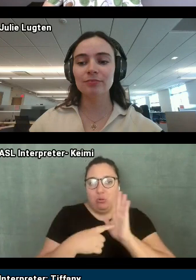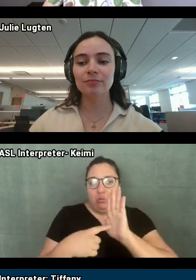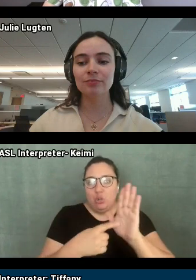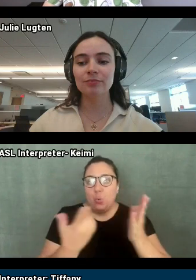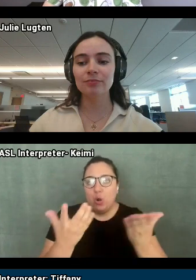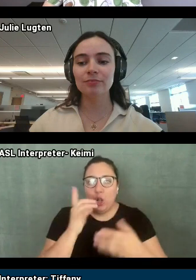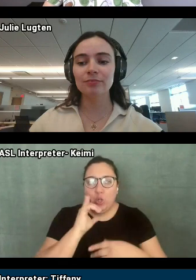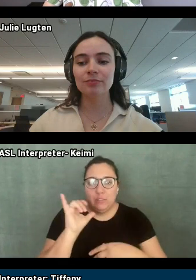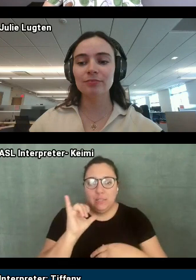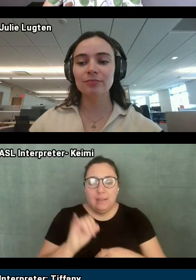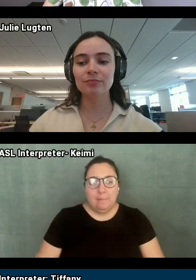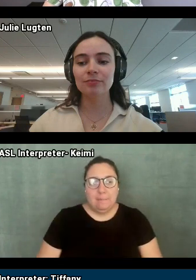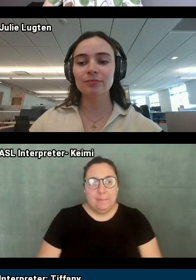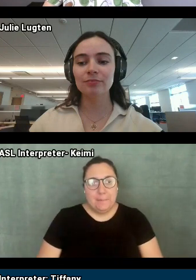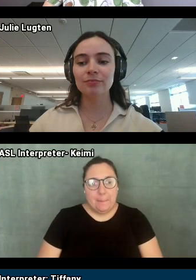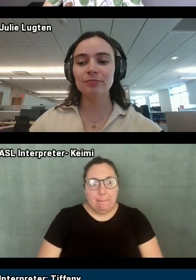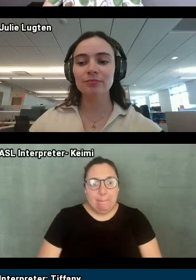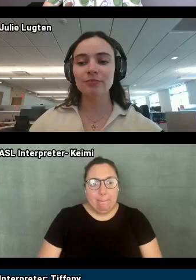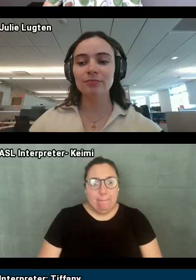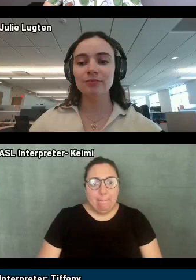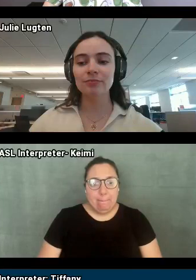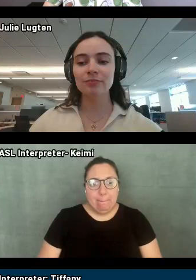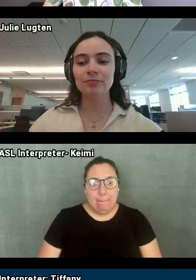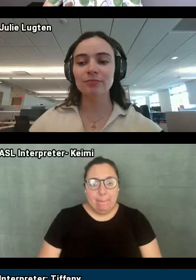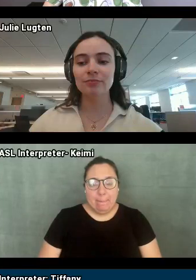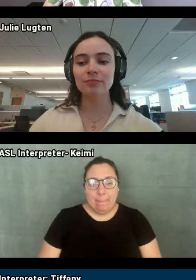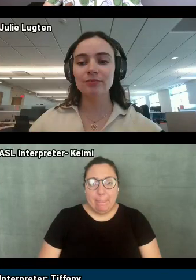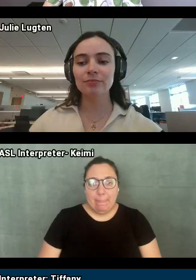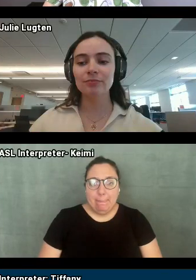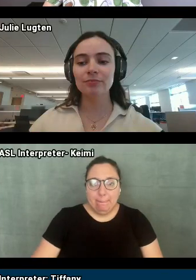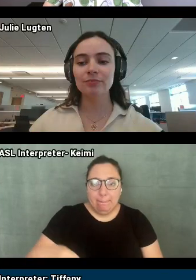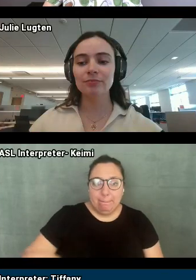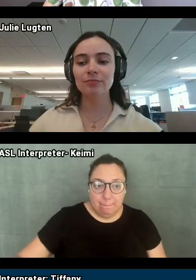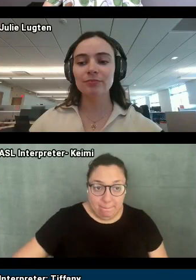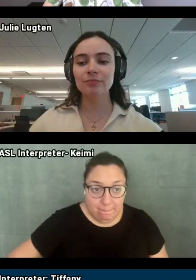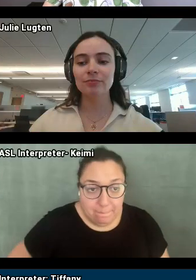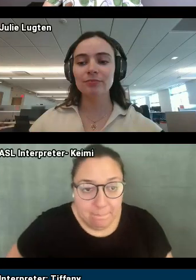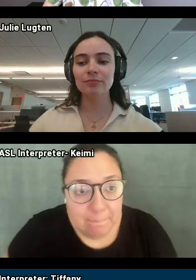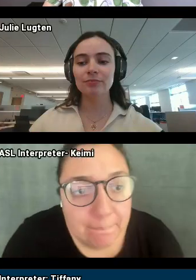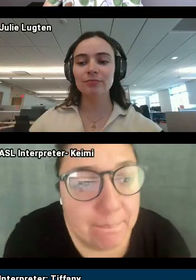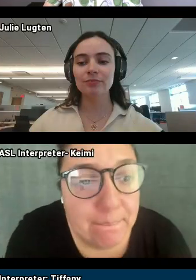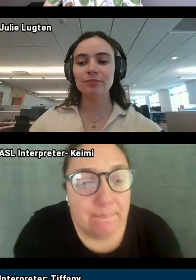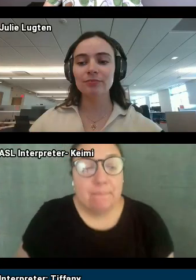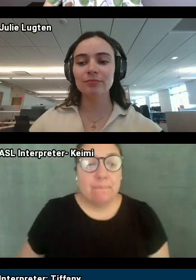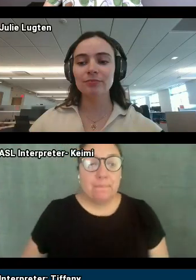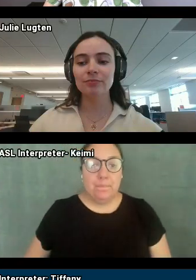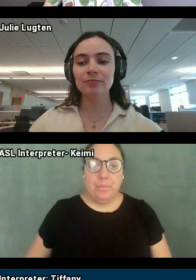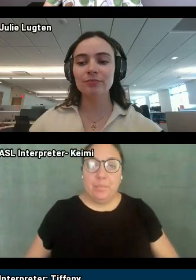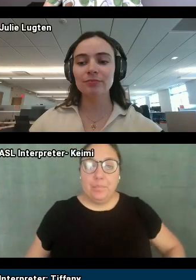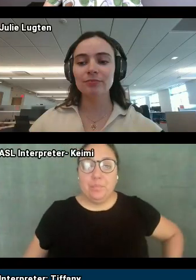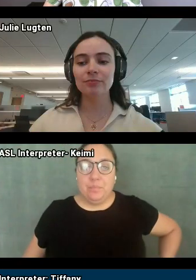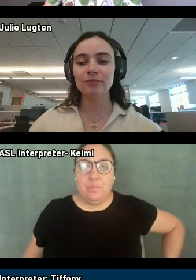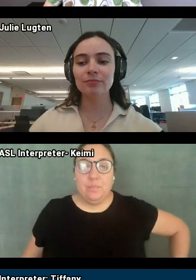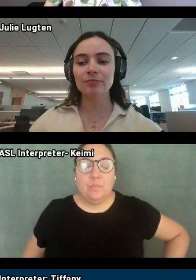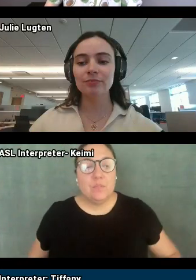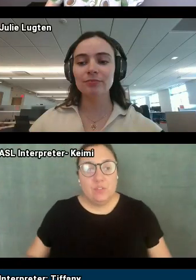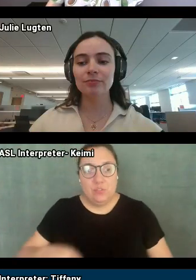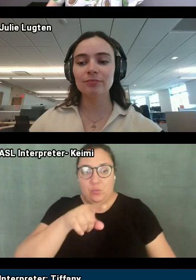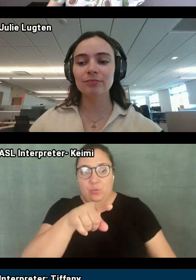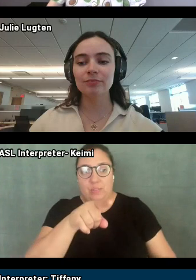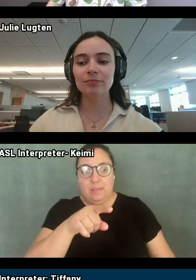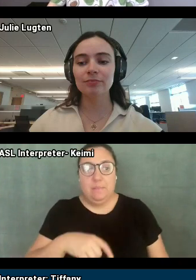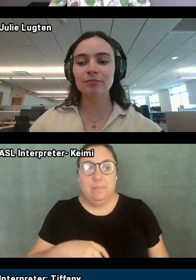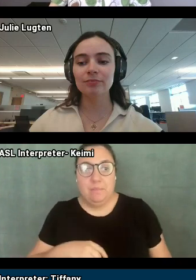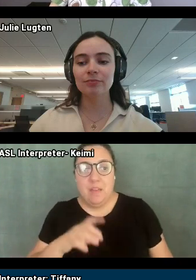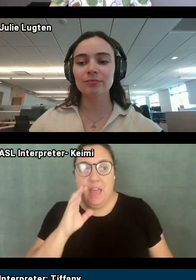you what that looks like. So I have this file property here to upload a scope of work. And I can